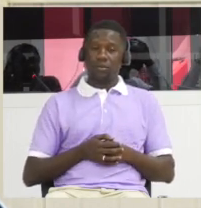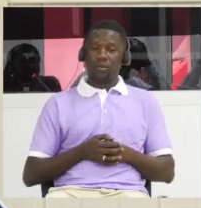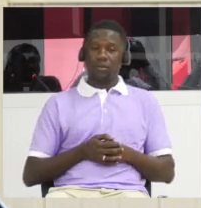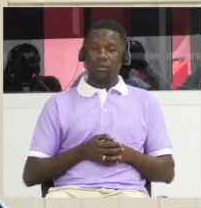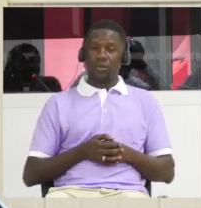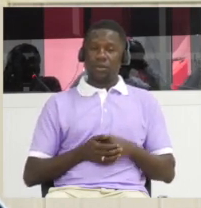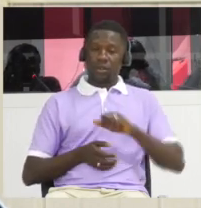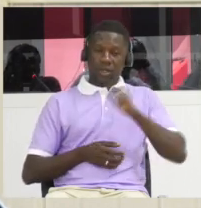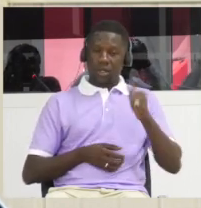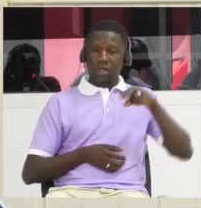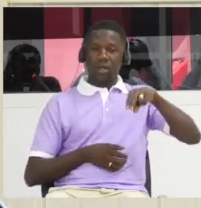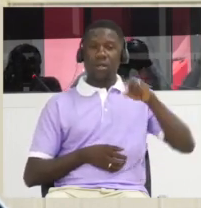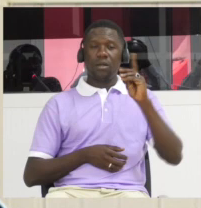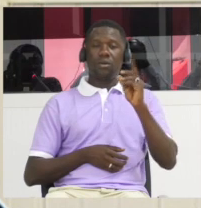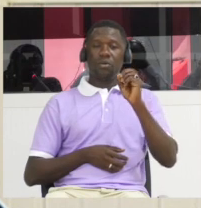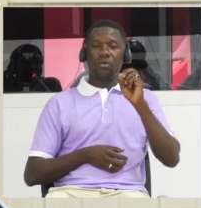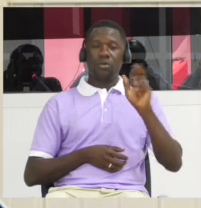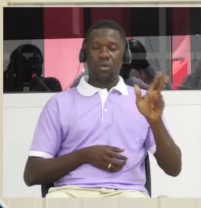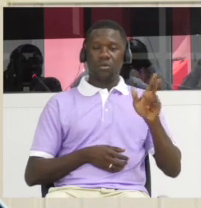Ndaunjai was during the